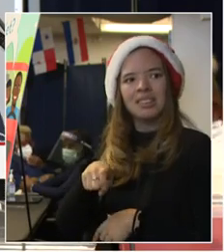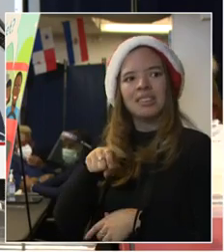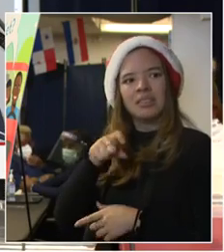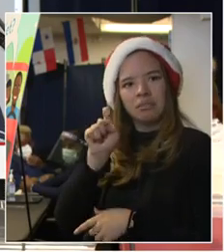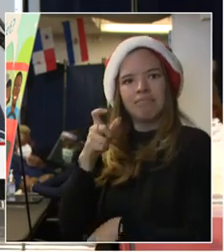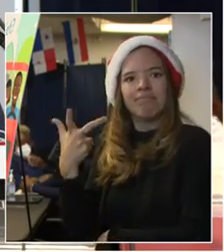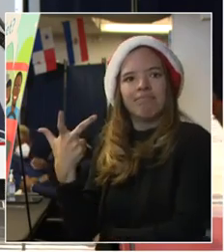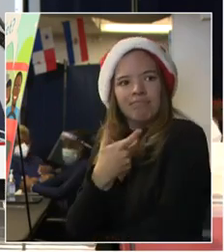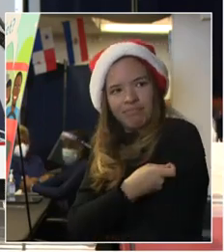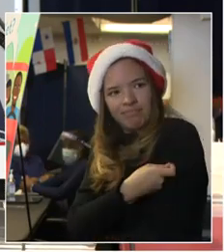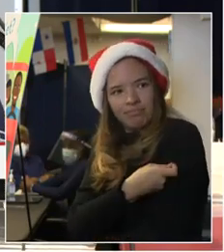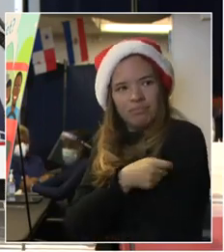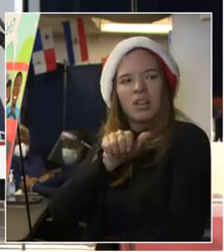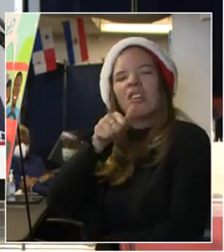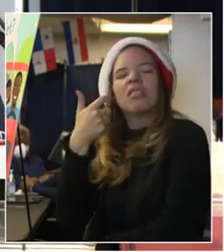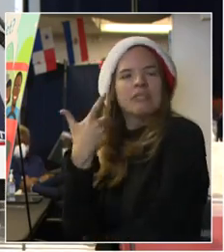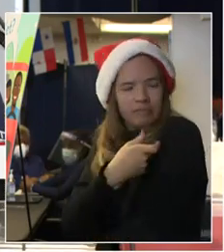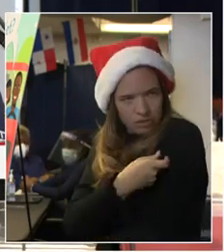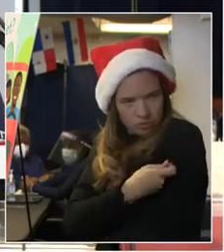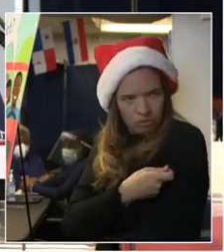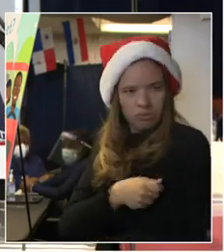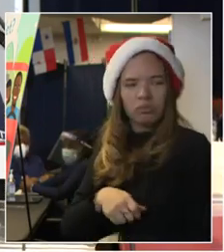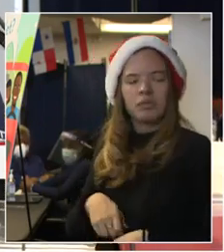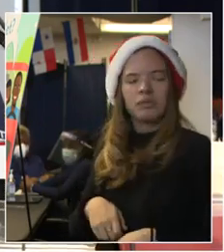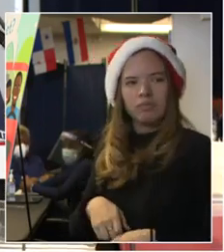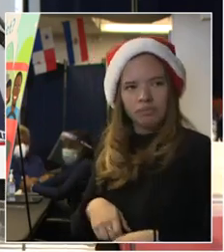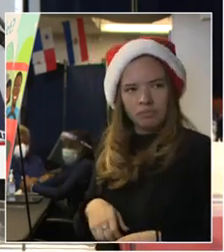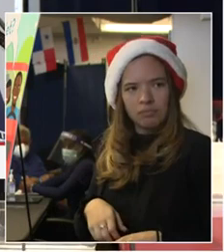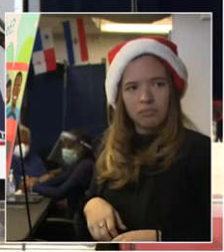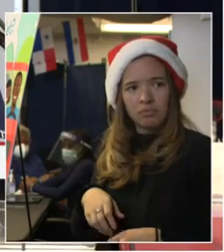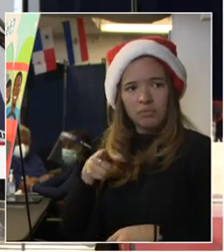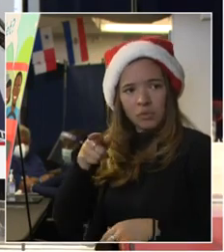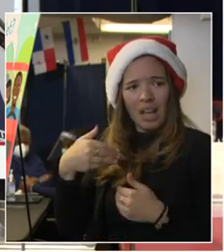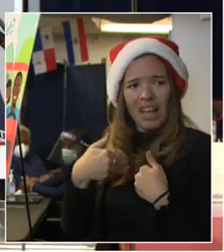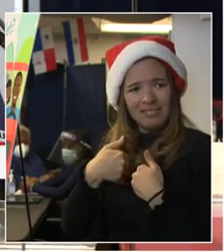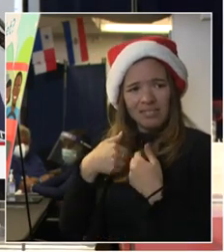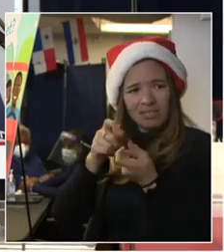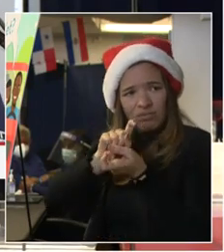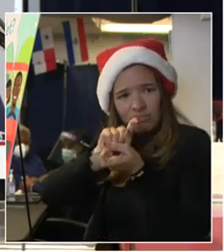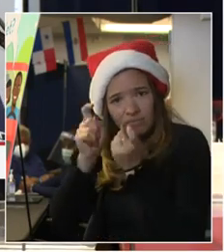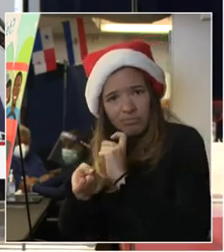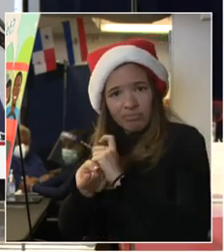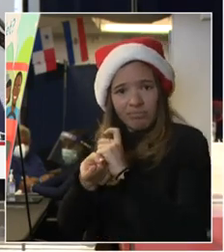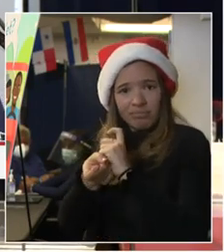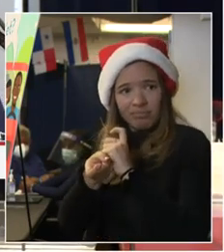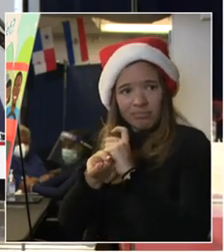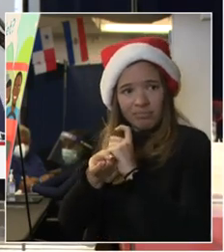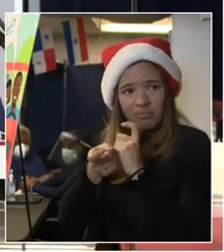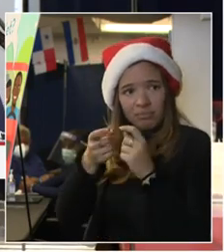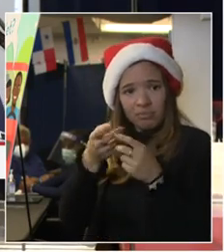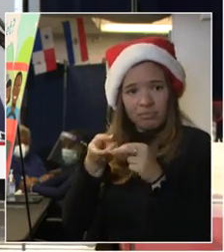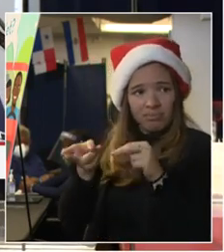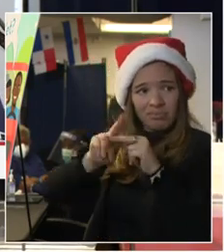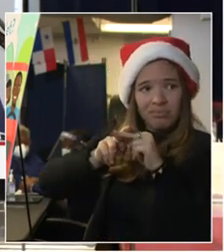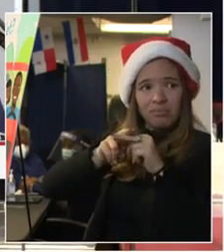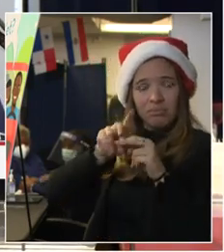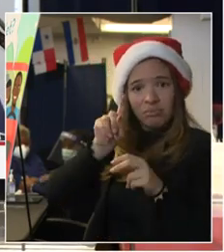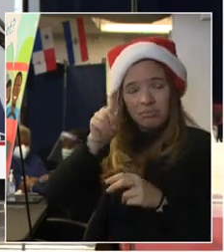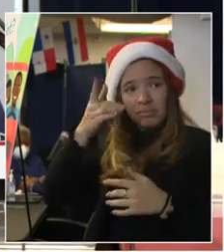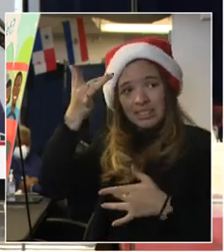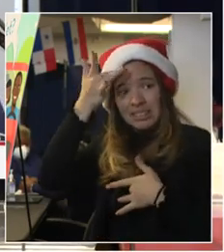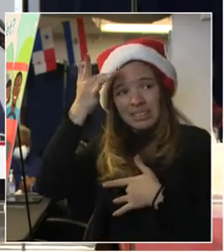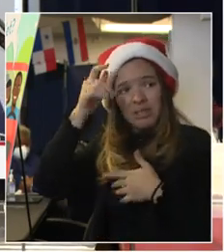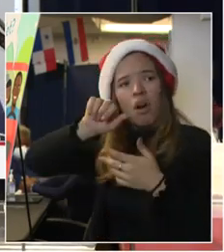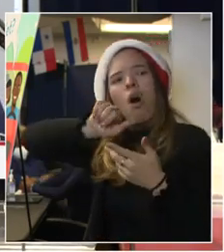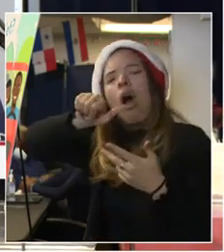Just wondering what, if any, increase or if there's been any change in the level of rise of other illnesses as a result of perhaps some